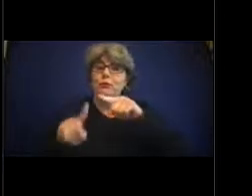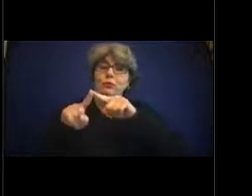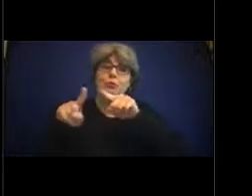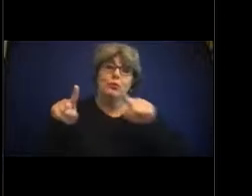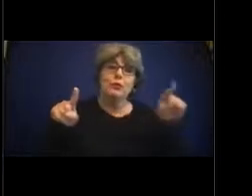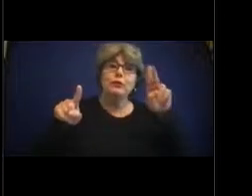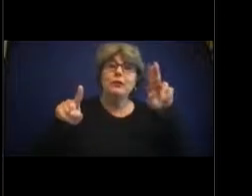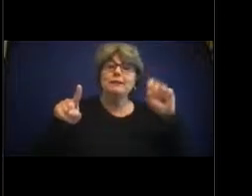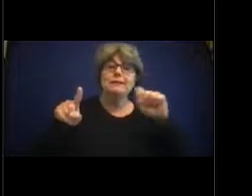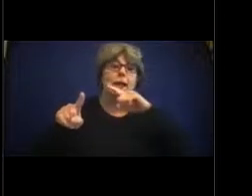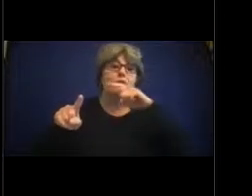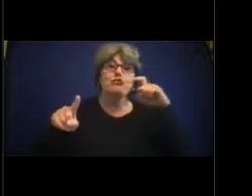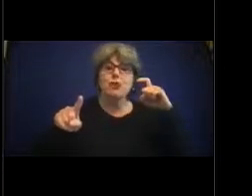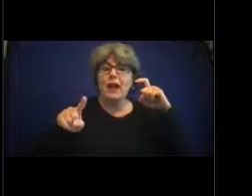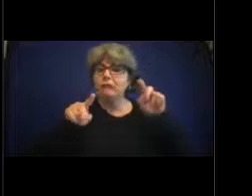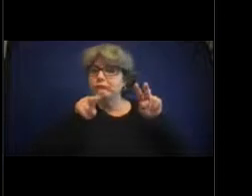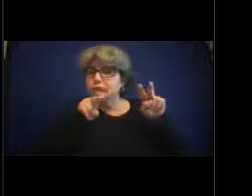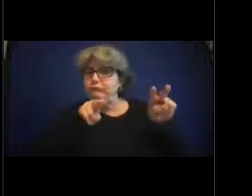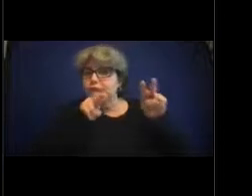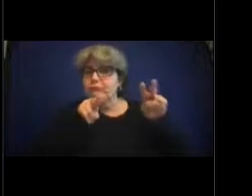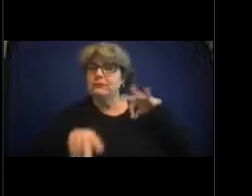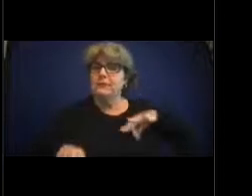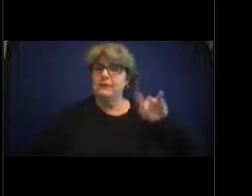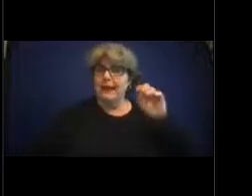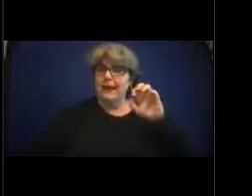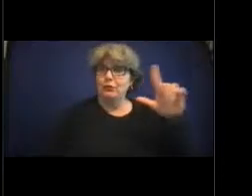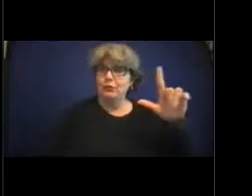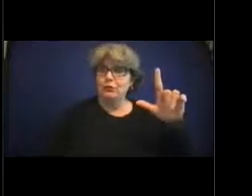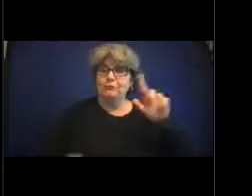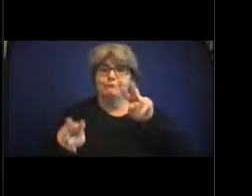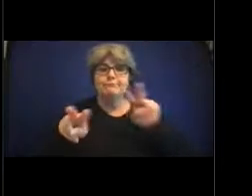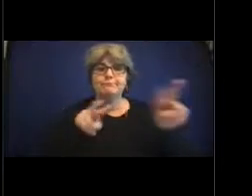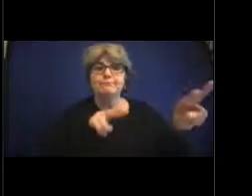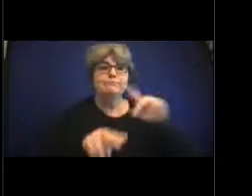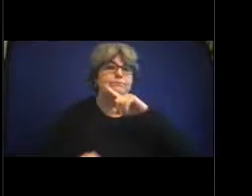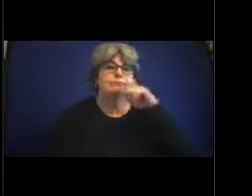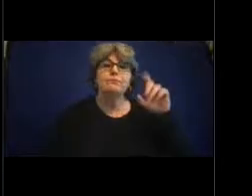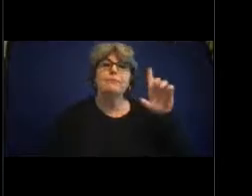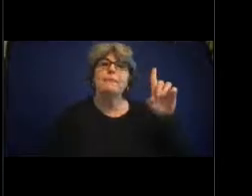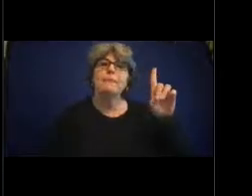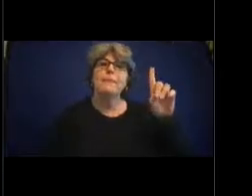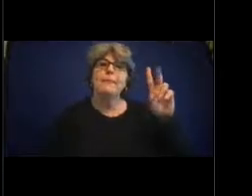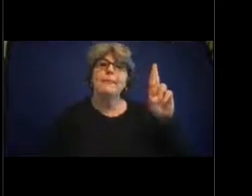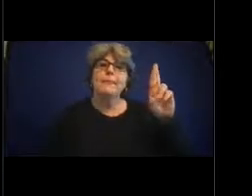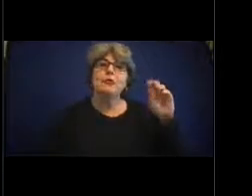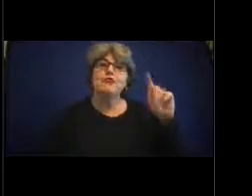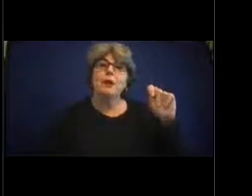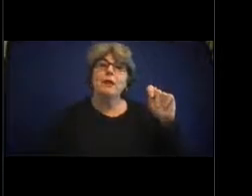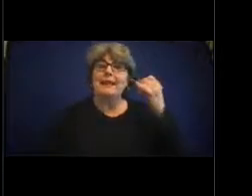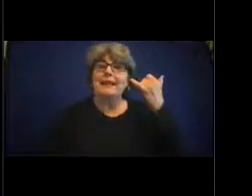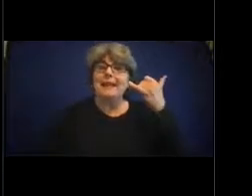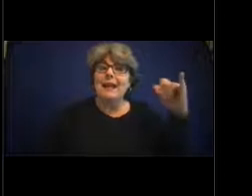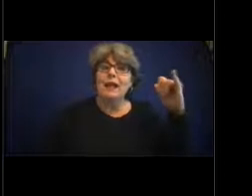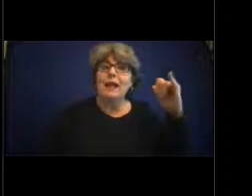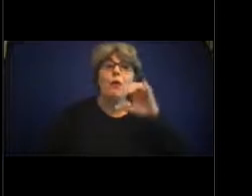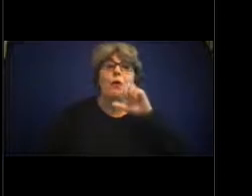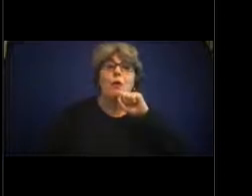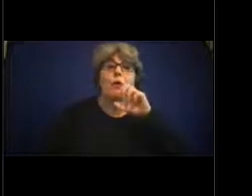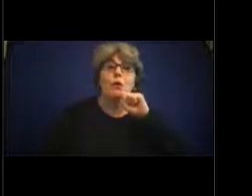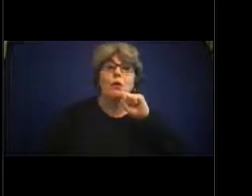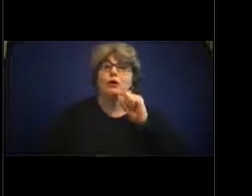U.S. Drought Monitor is a very useful tool for monitoring drought. The yellow and orange colors indicate